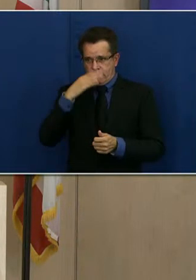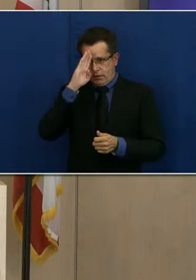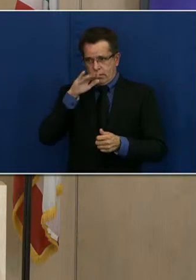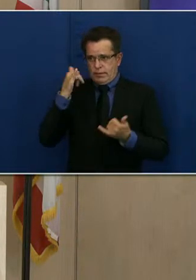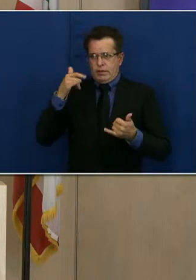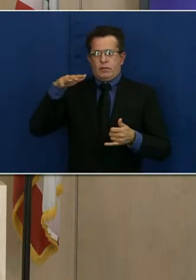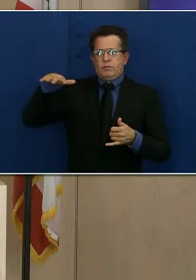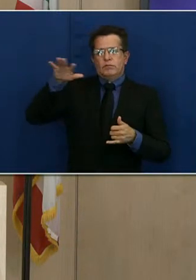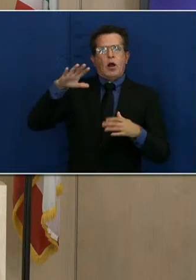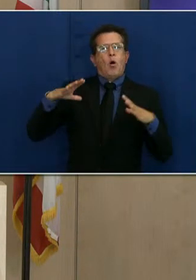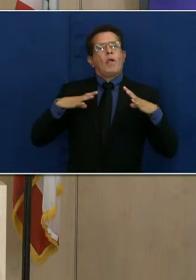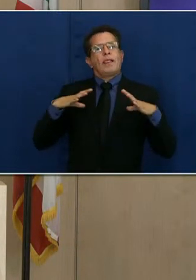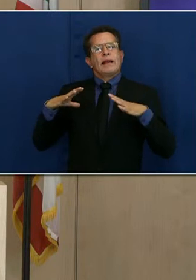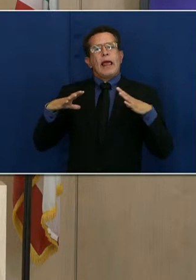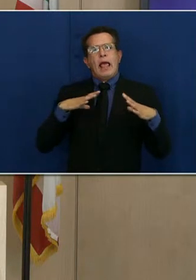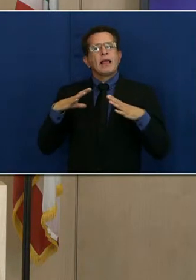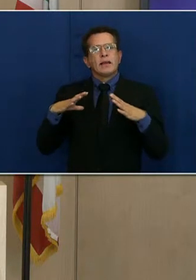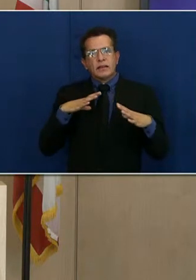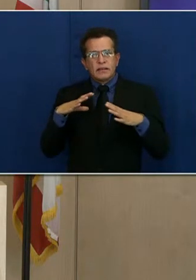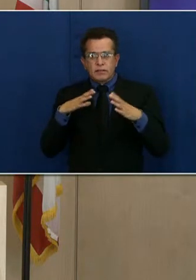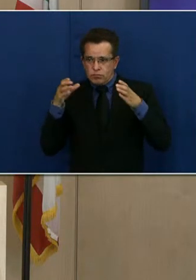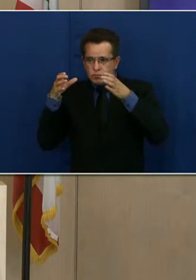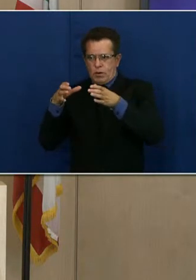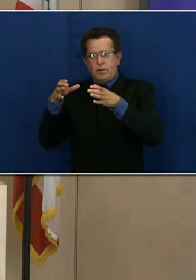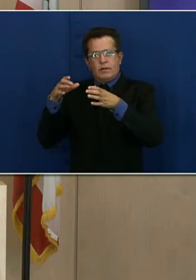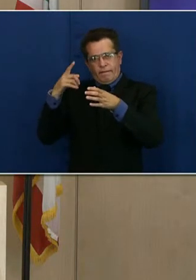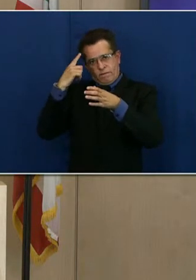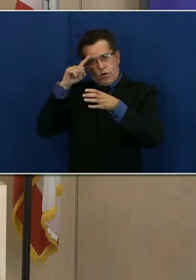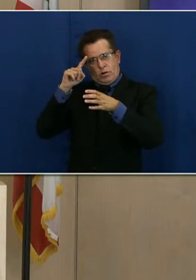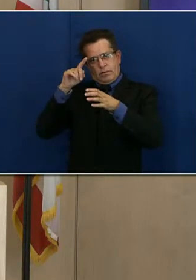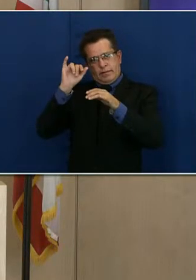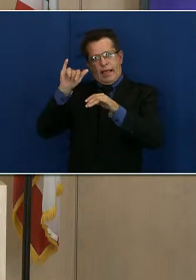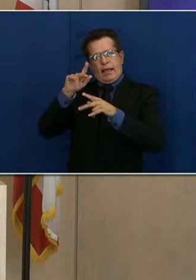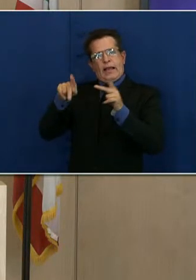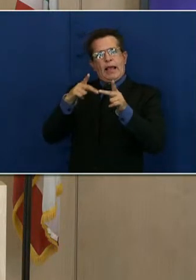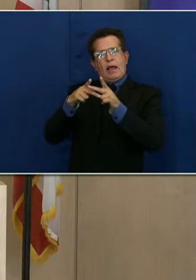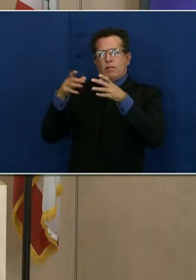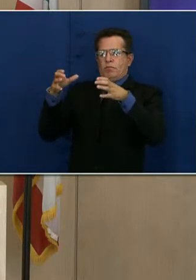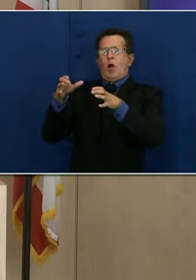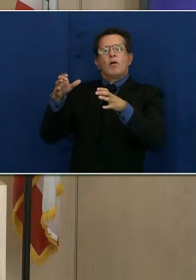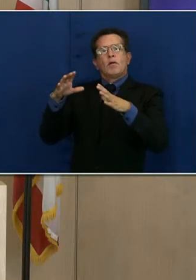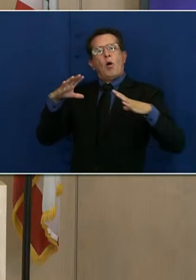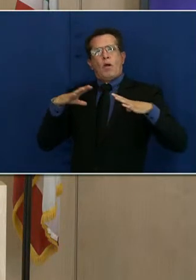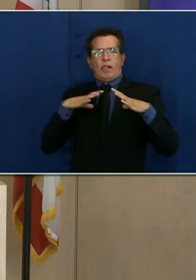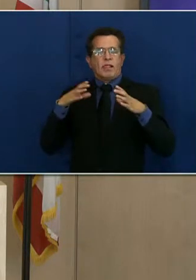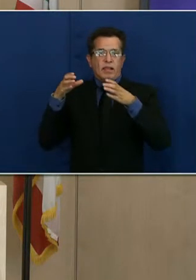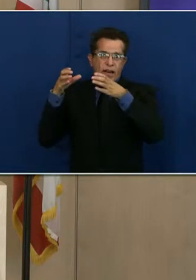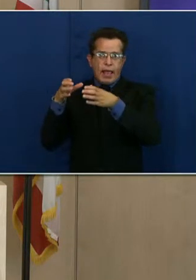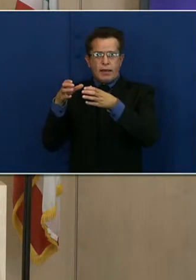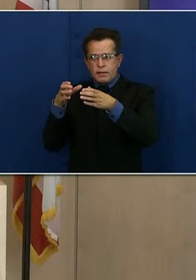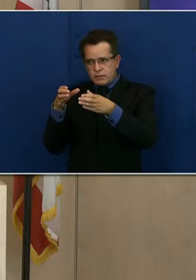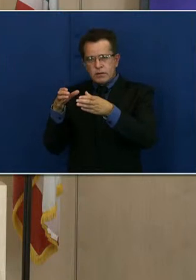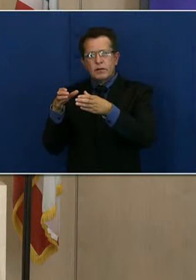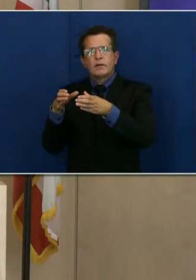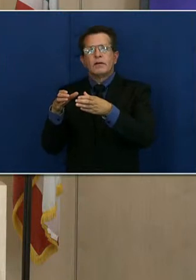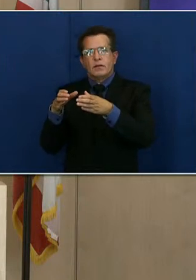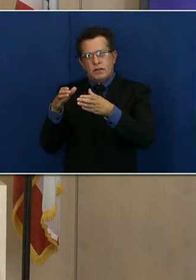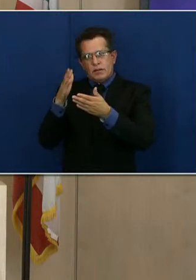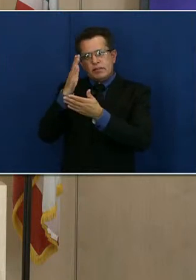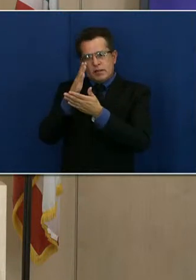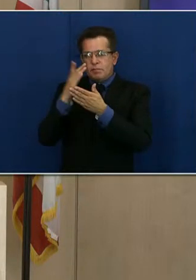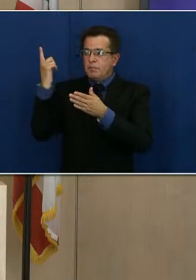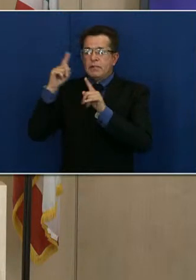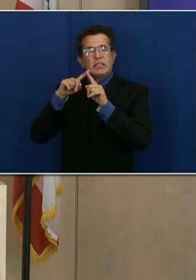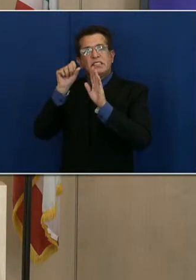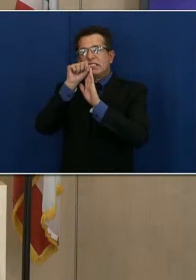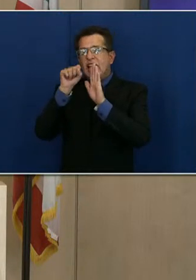holiday gatherings related to holidays. Certainly, most people are extrapolating the gatherings to the holidays, but the